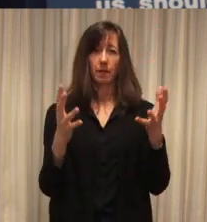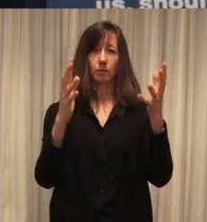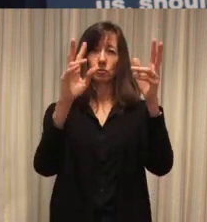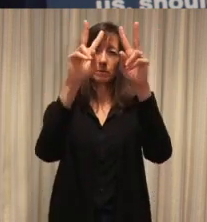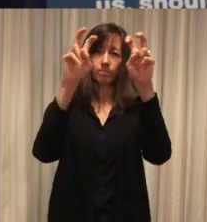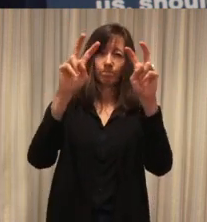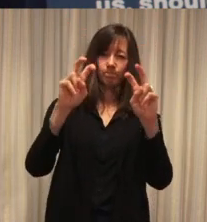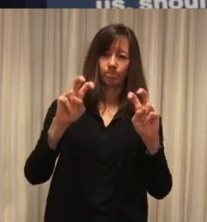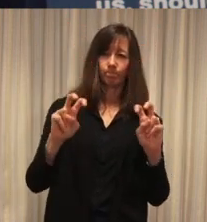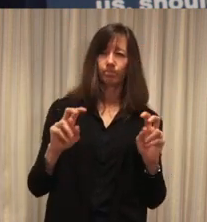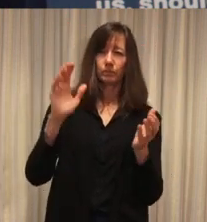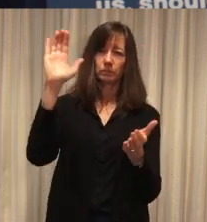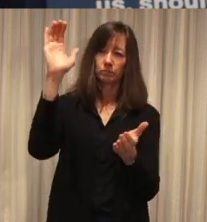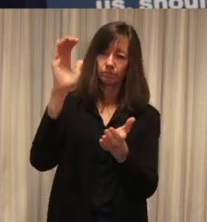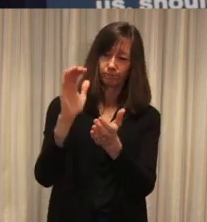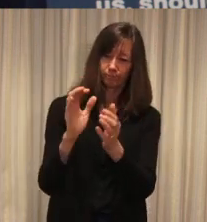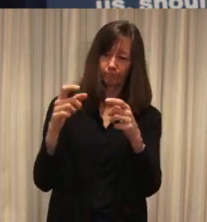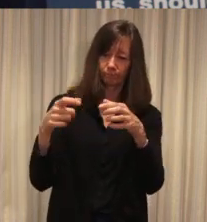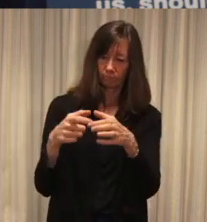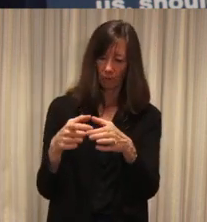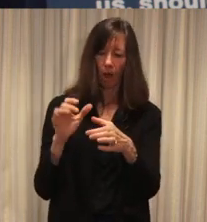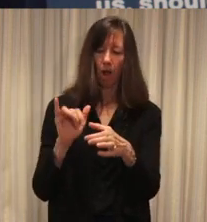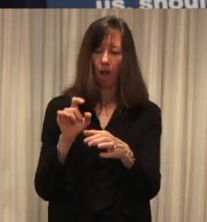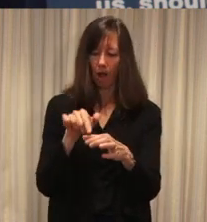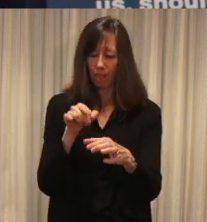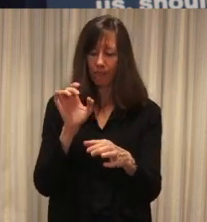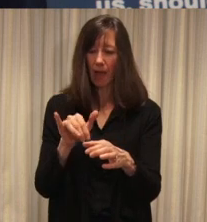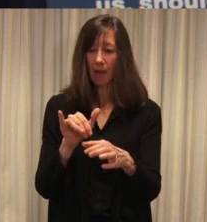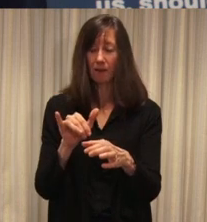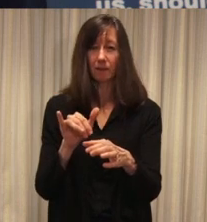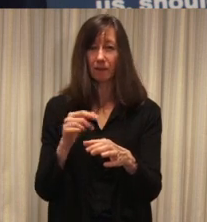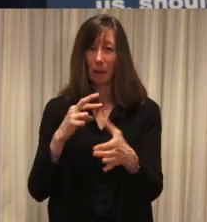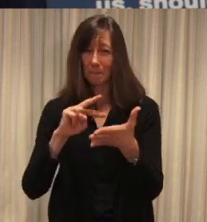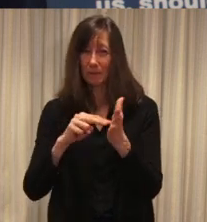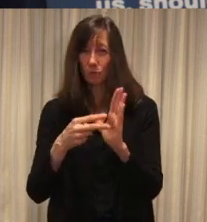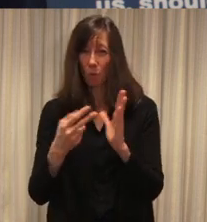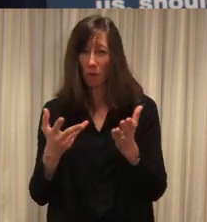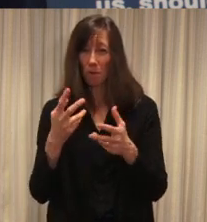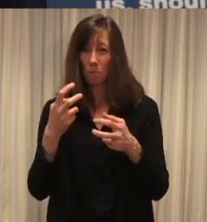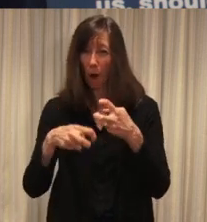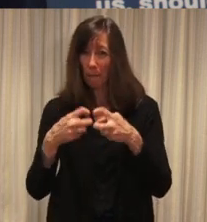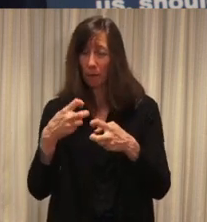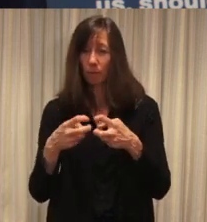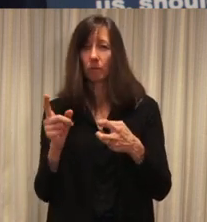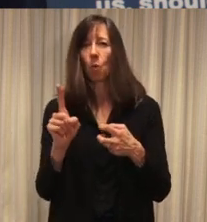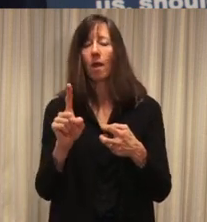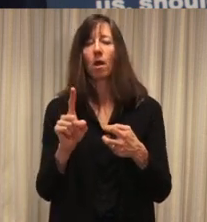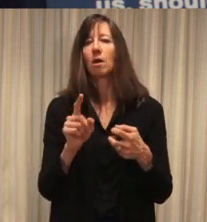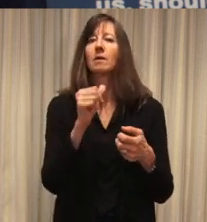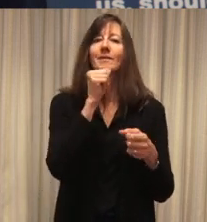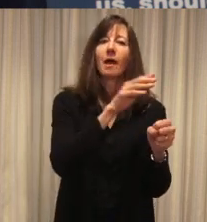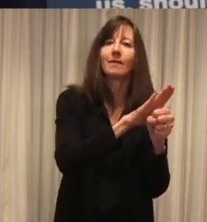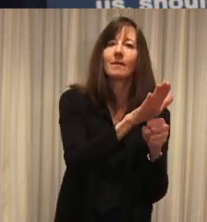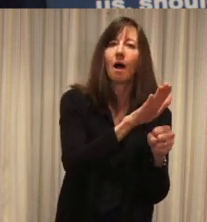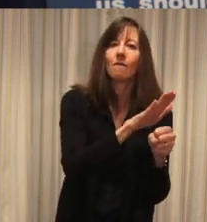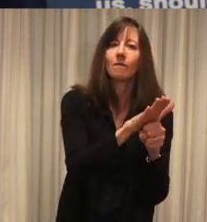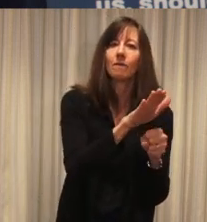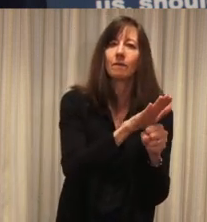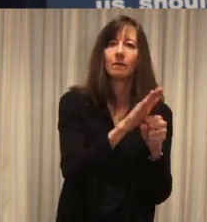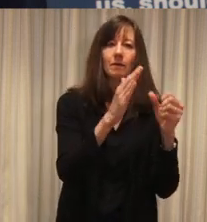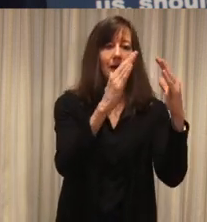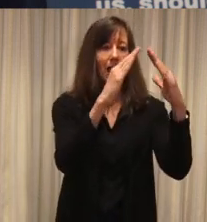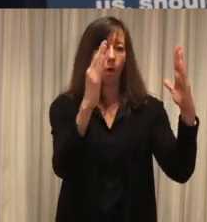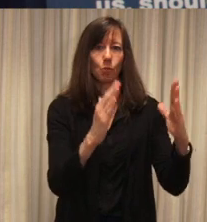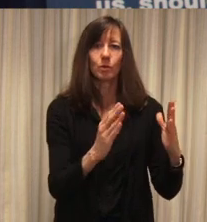or that's one of the biggest problems. Prices go up, as we all remember from our